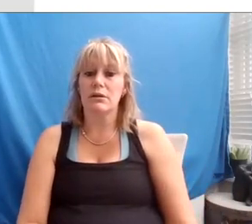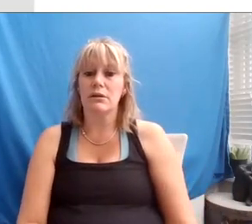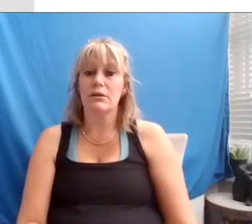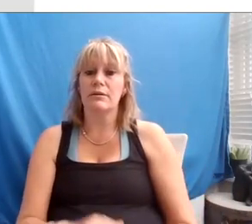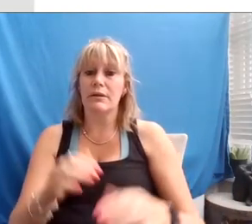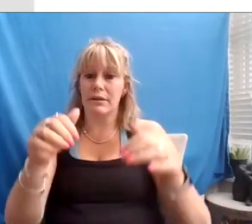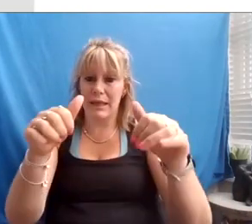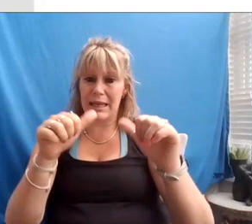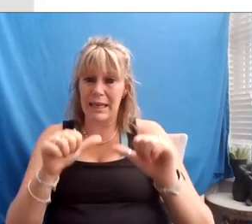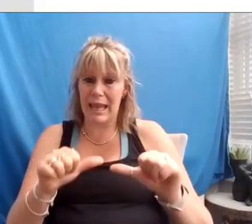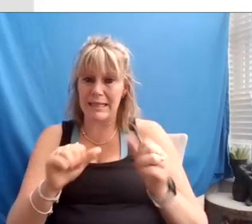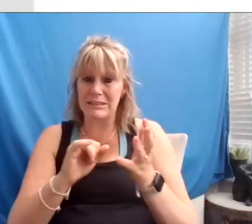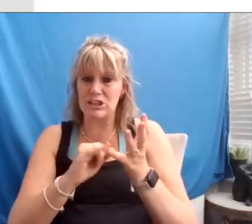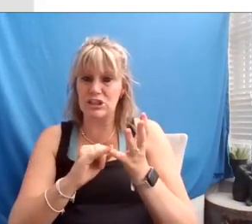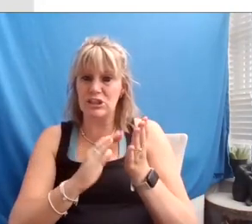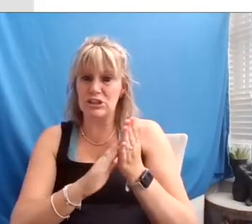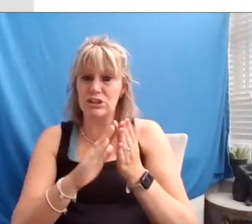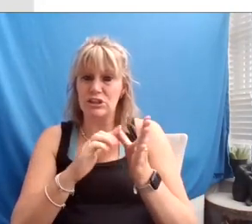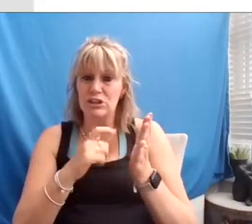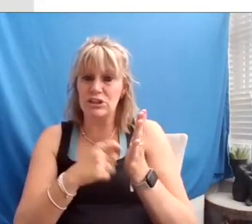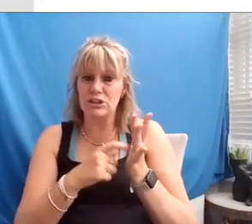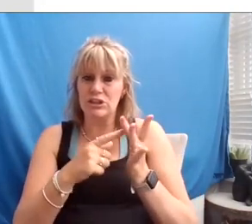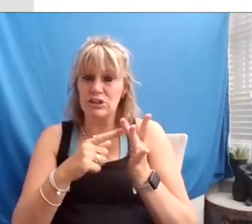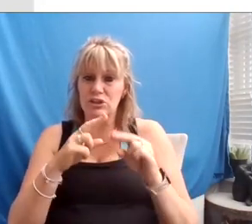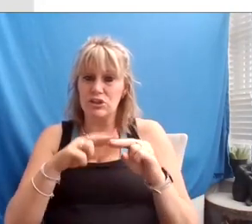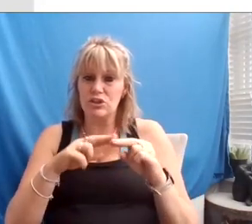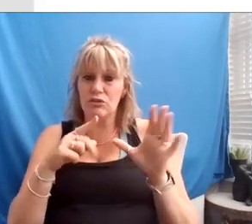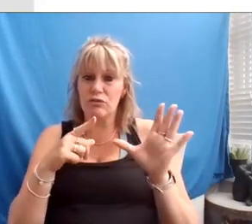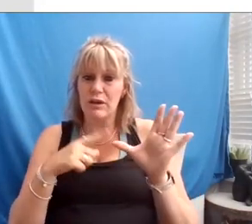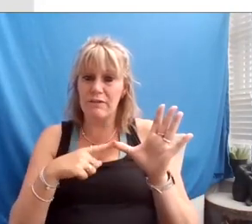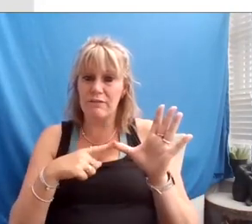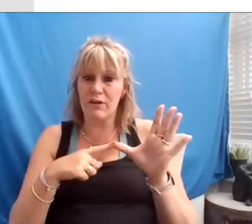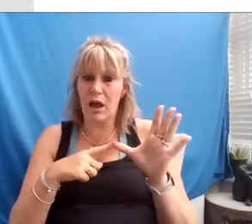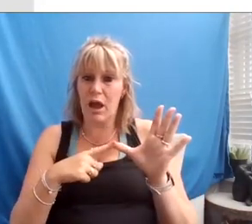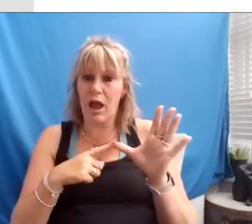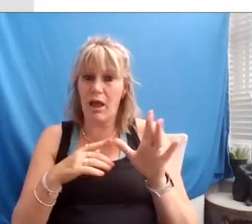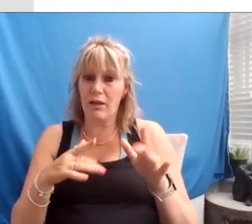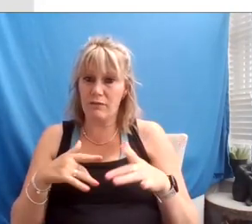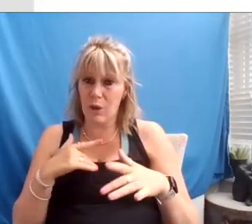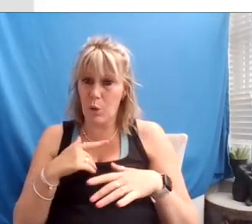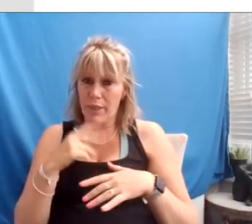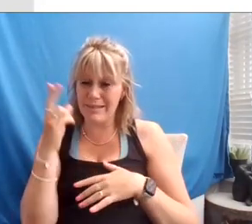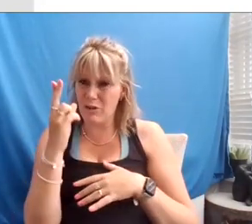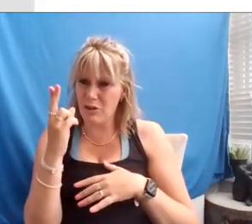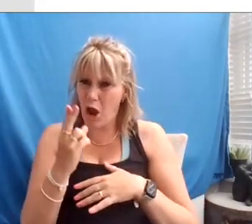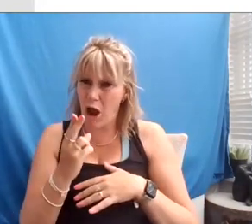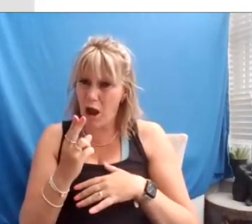I believe, Alison, comes from the Art for Fun group. Is that right? Yeah, it does.